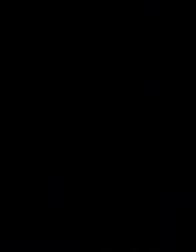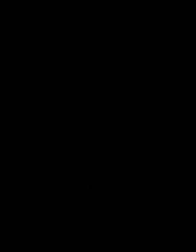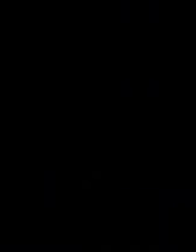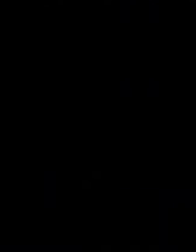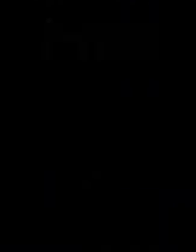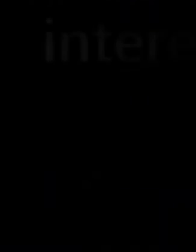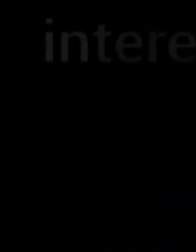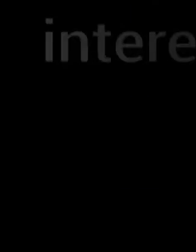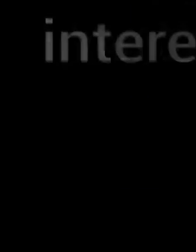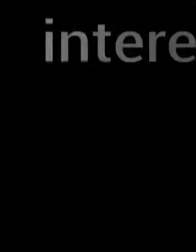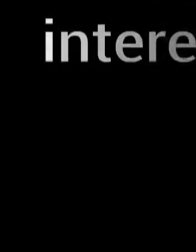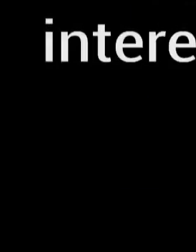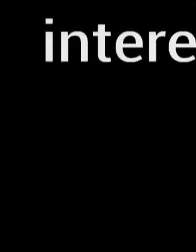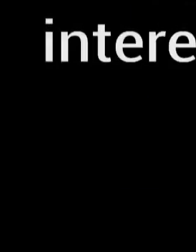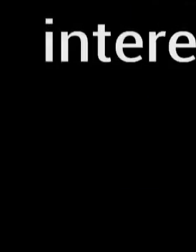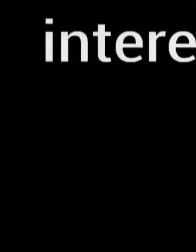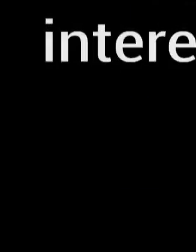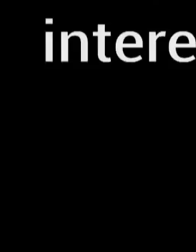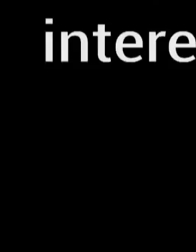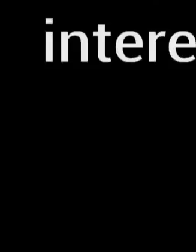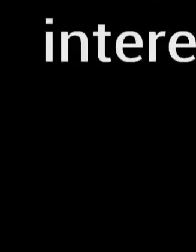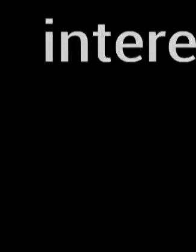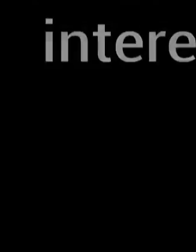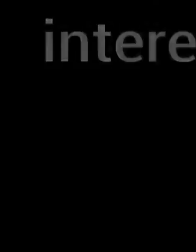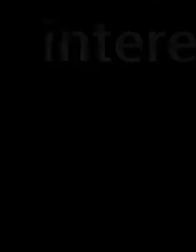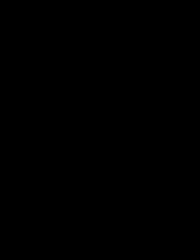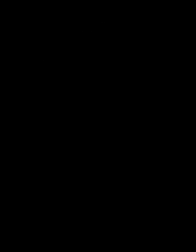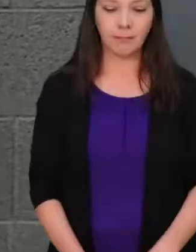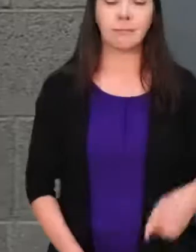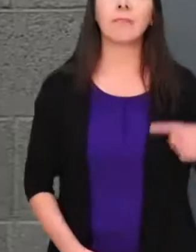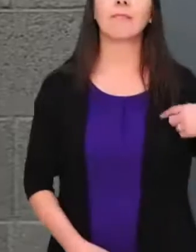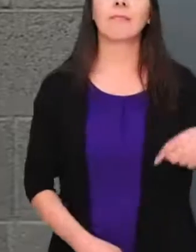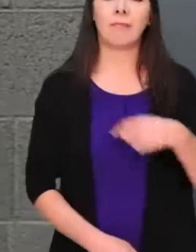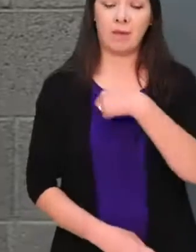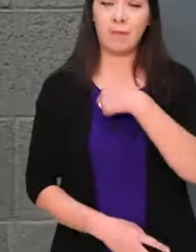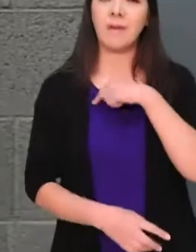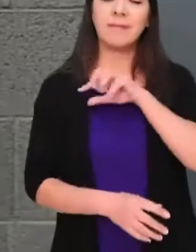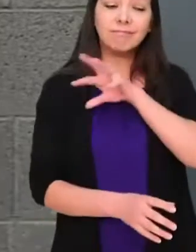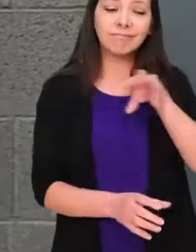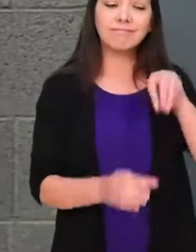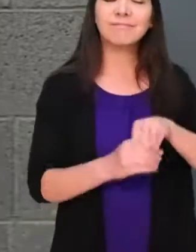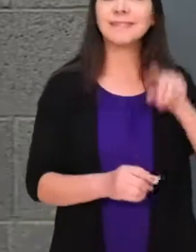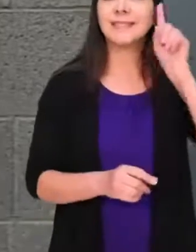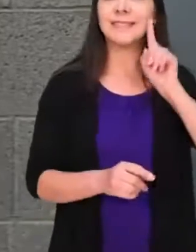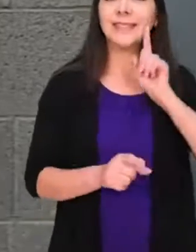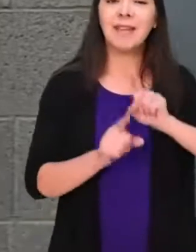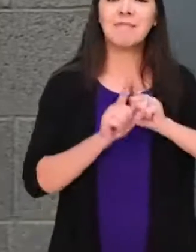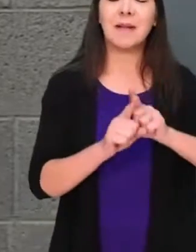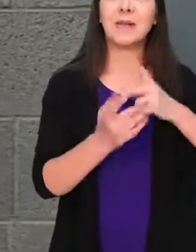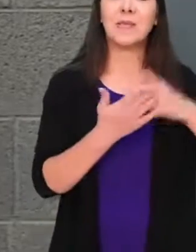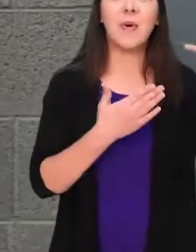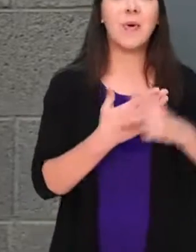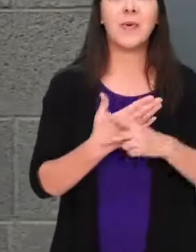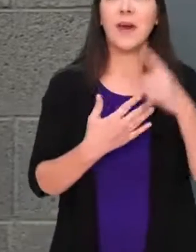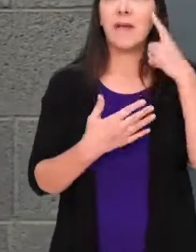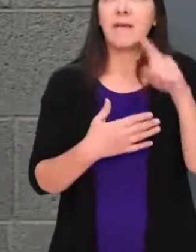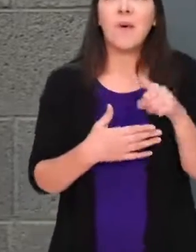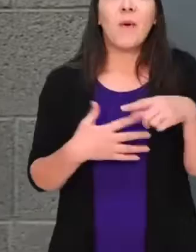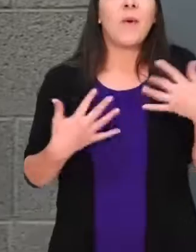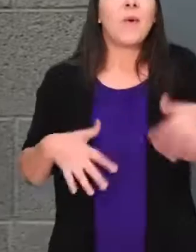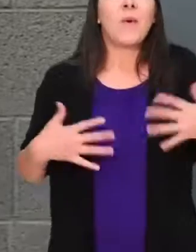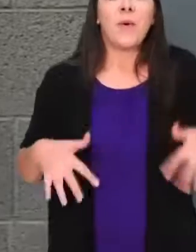Words appear. What about the program interests or benefited you? Well, the Deaf Mentor program has already been a huge part of my family